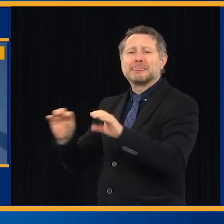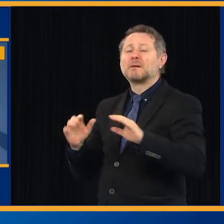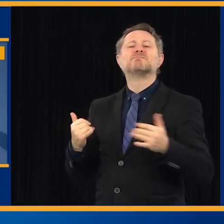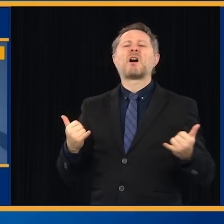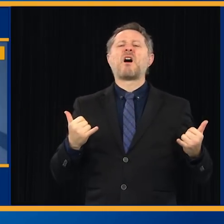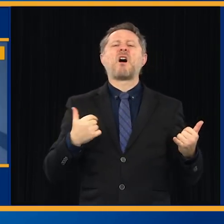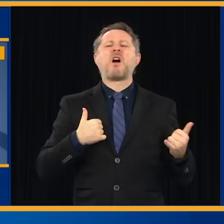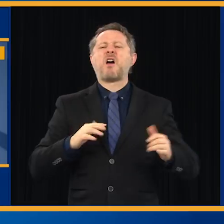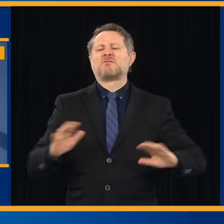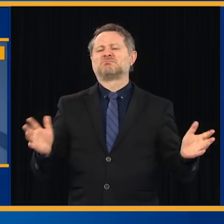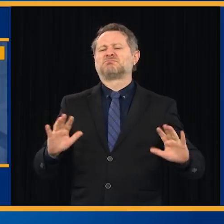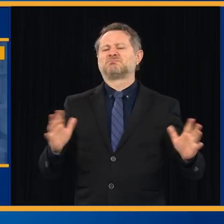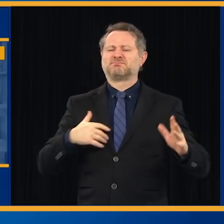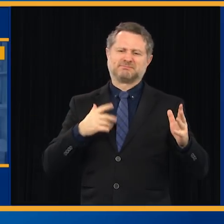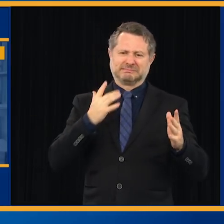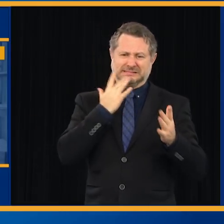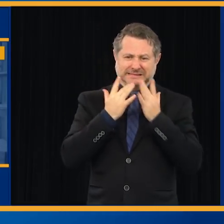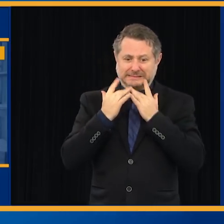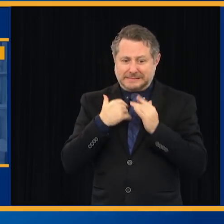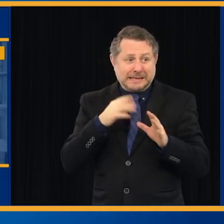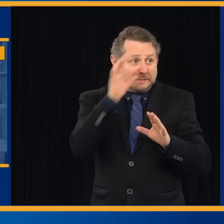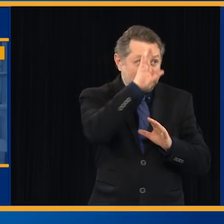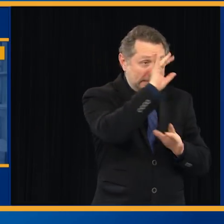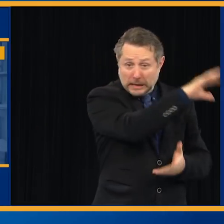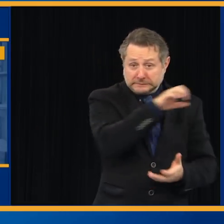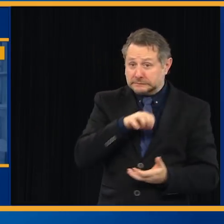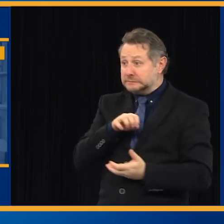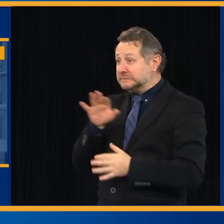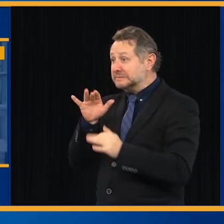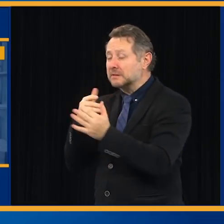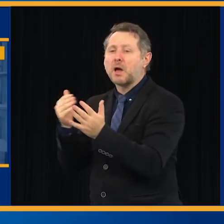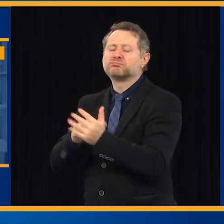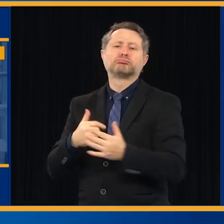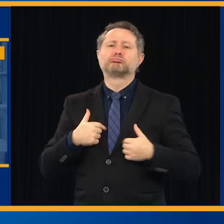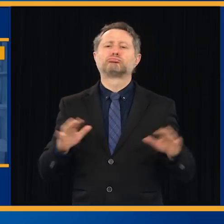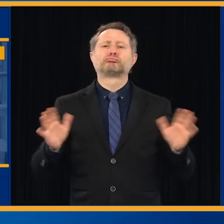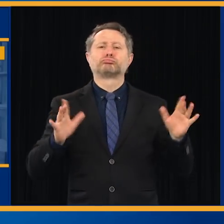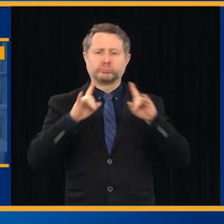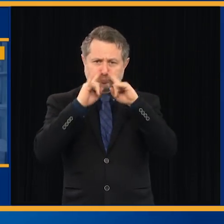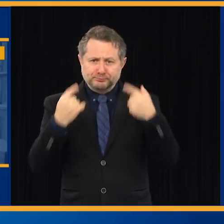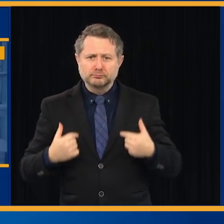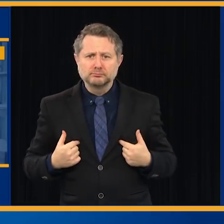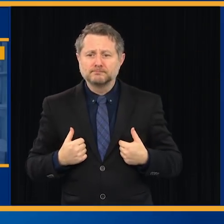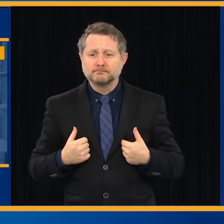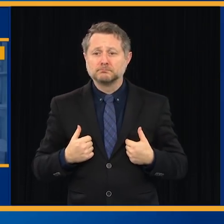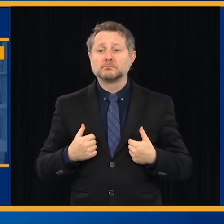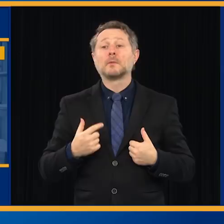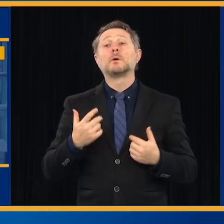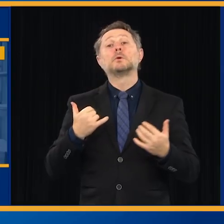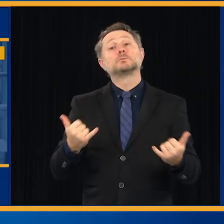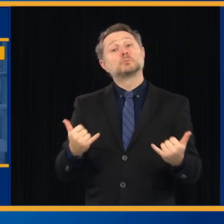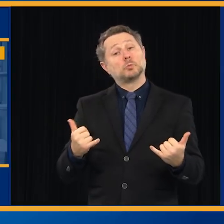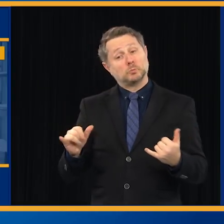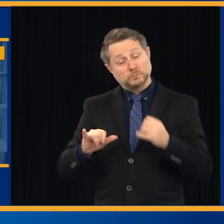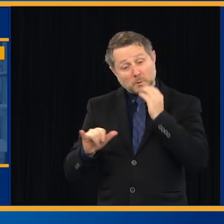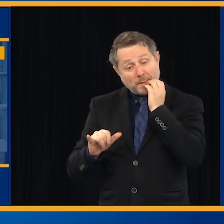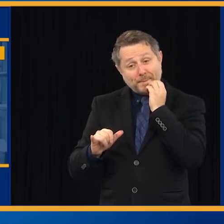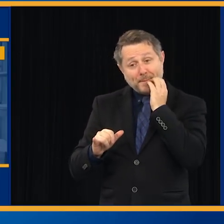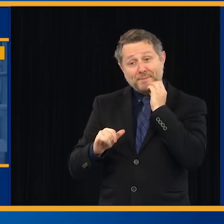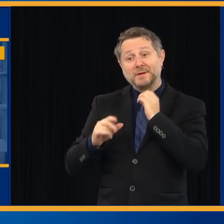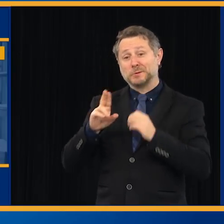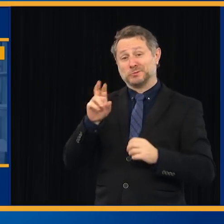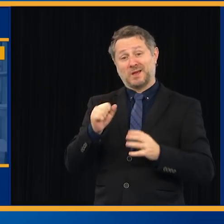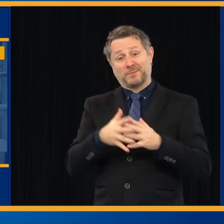that we were in and still are in many ways. Also, as a nation, we can't go through this again.